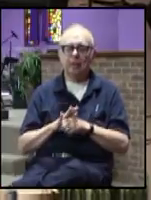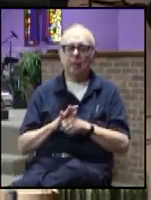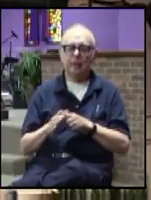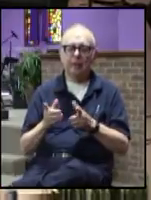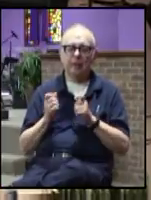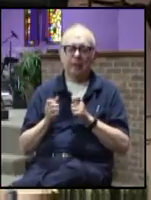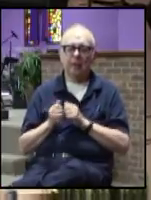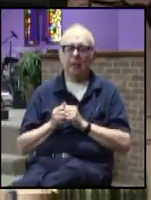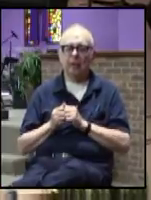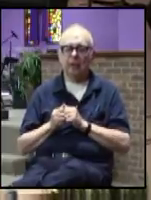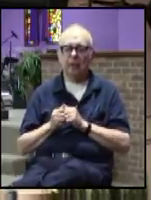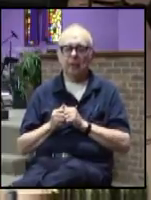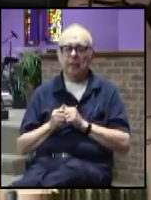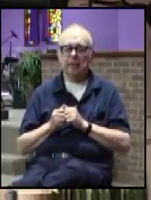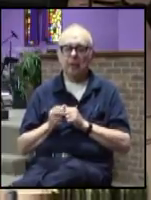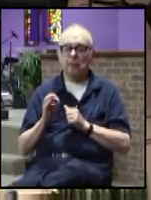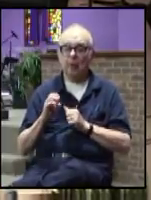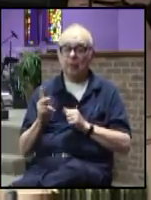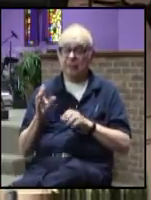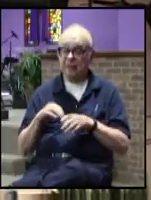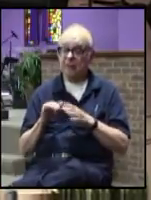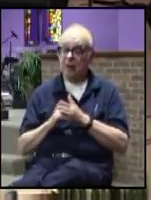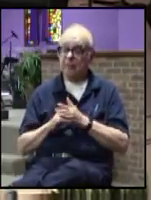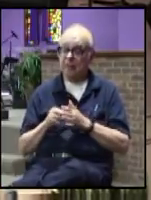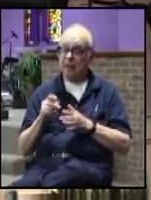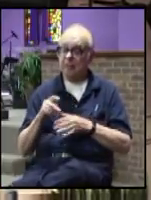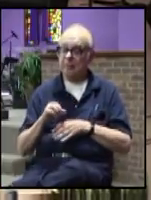them up faster. And so he was in on it too,